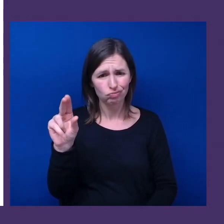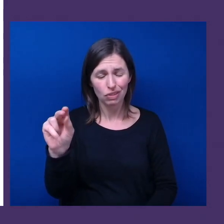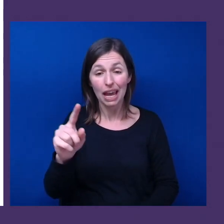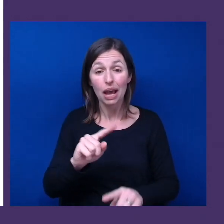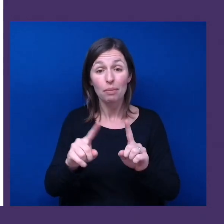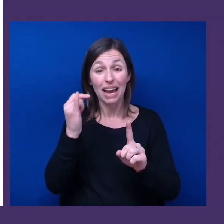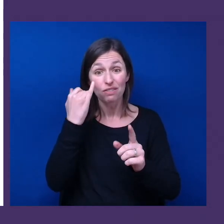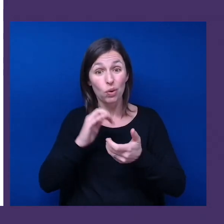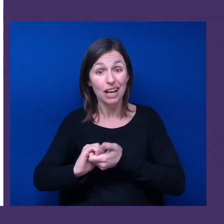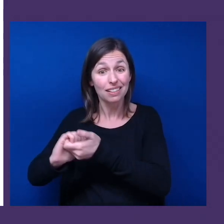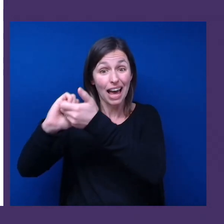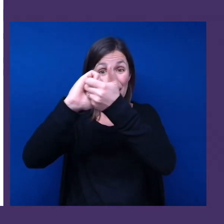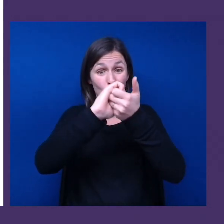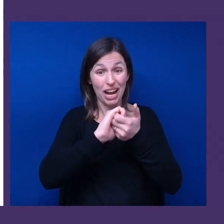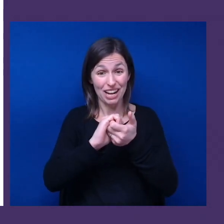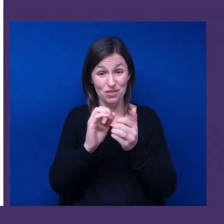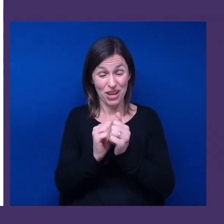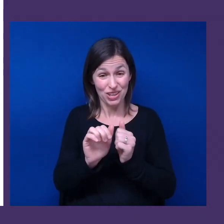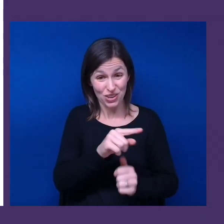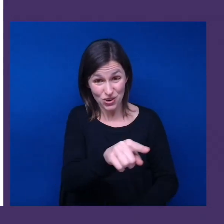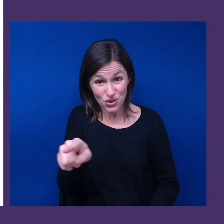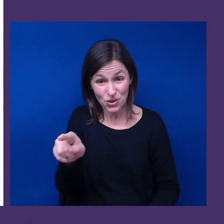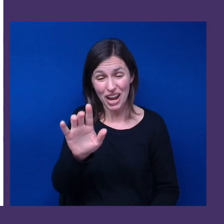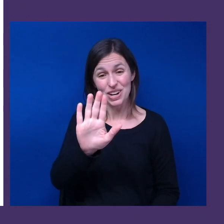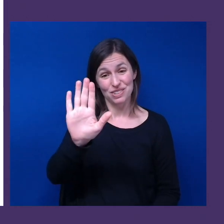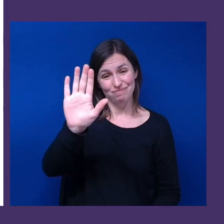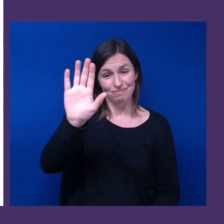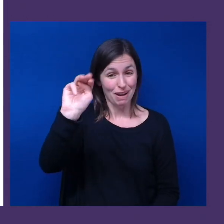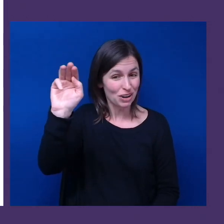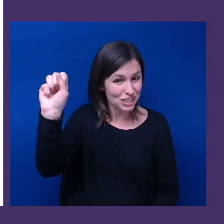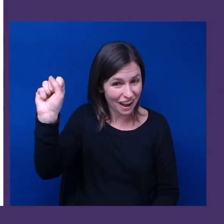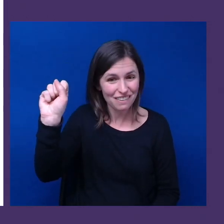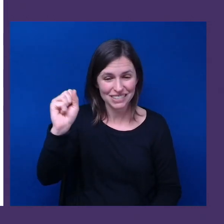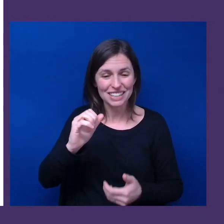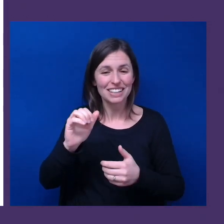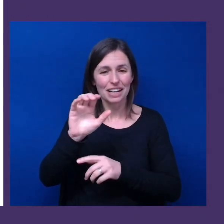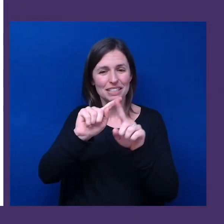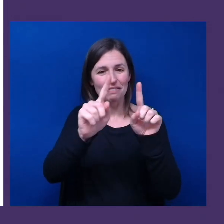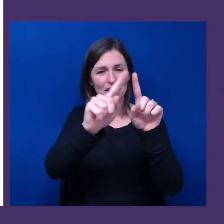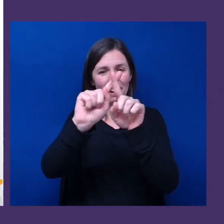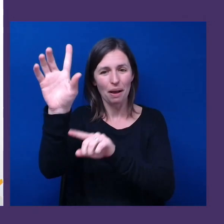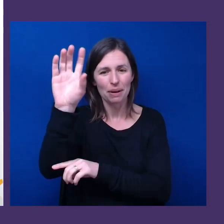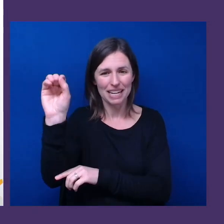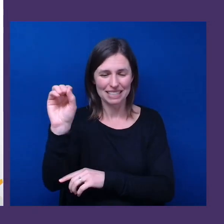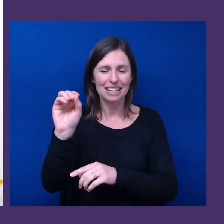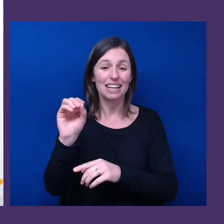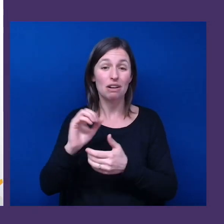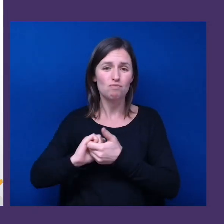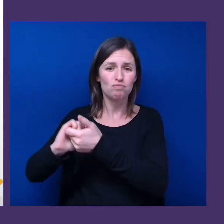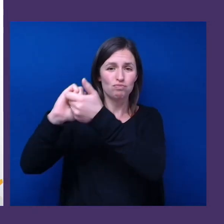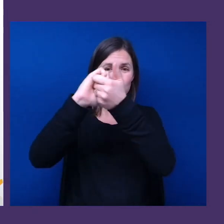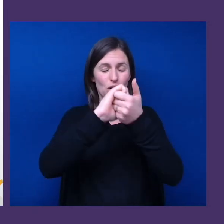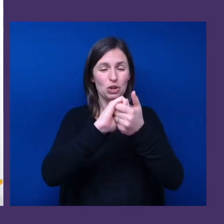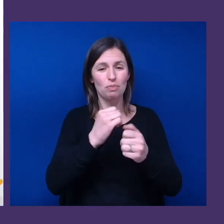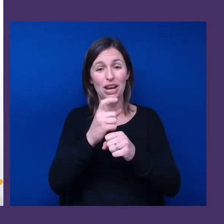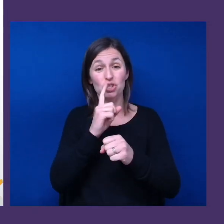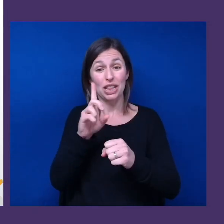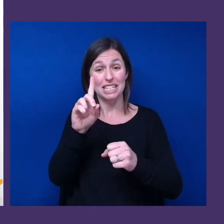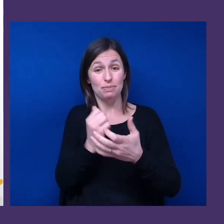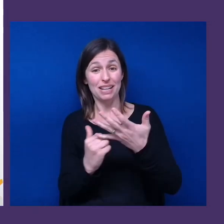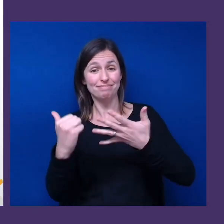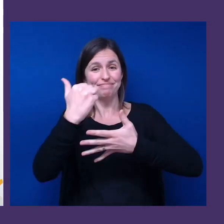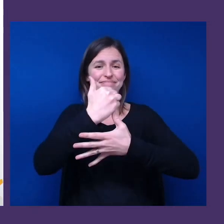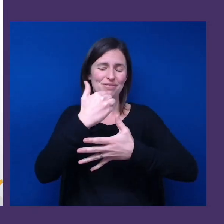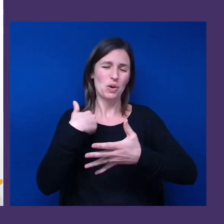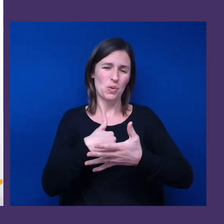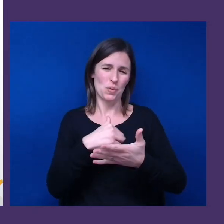Microsoft to place autonomy and communication at the forefront, it becomes far more accessible. Thank you, Jocelyn. Finally, I